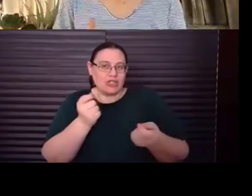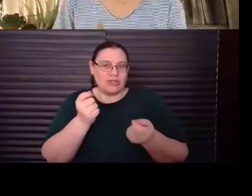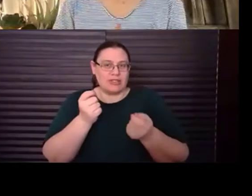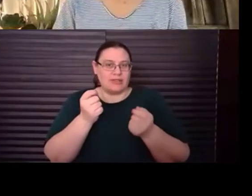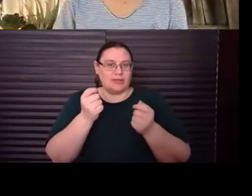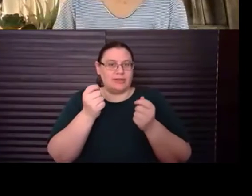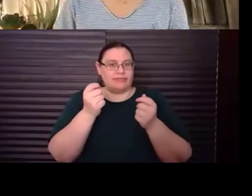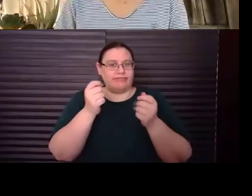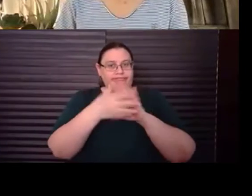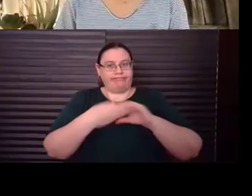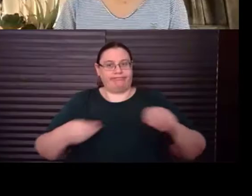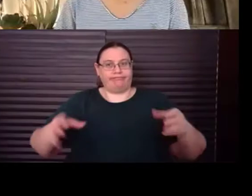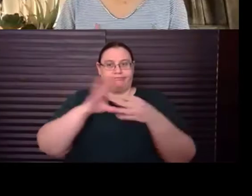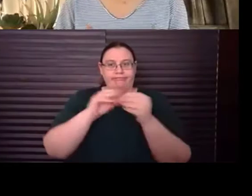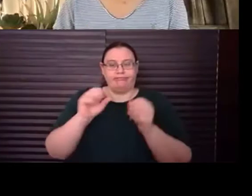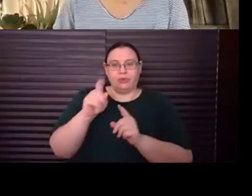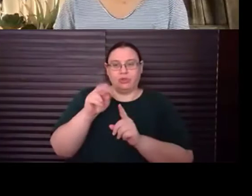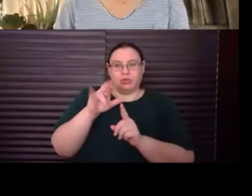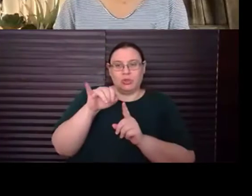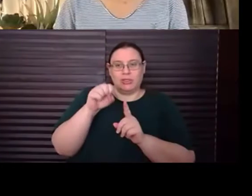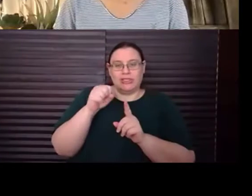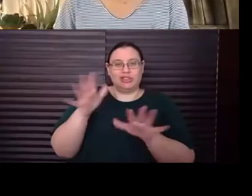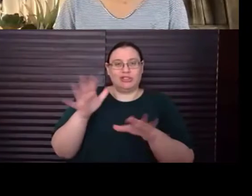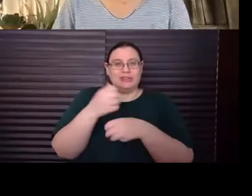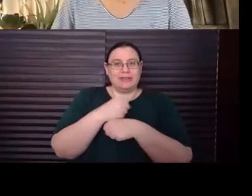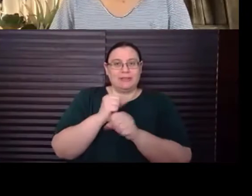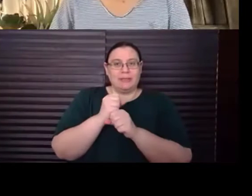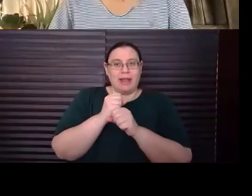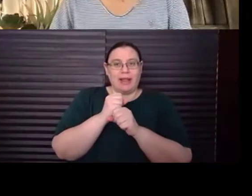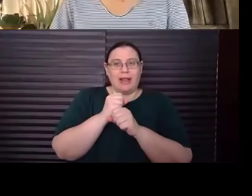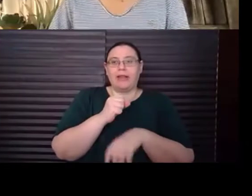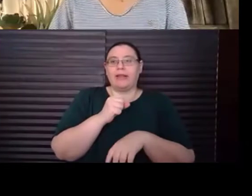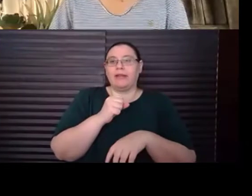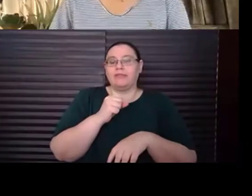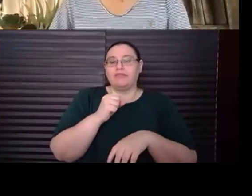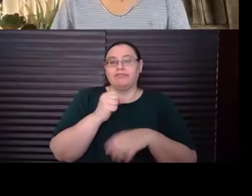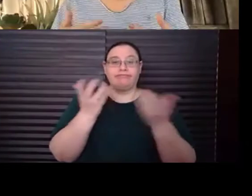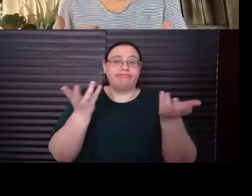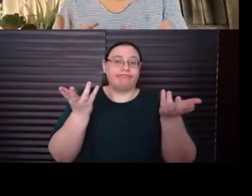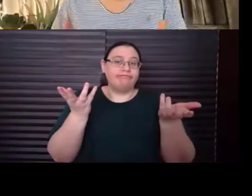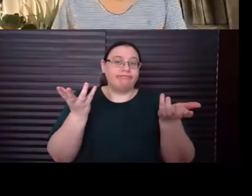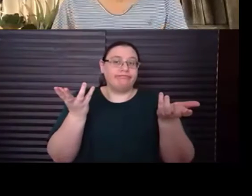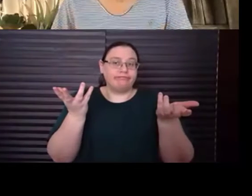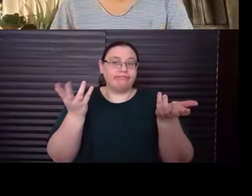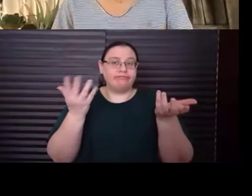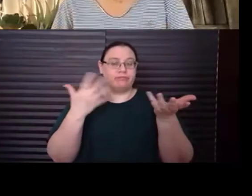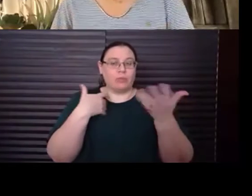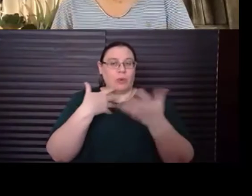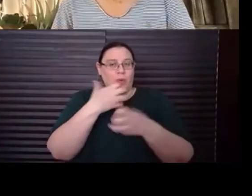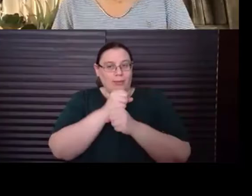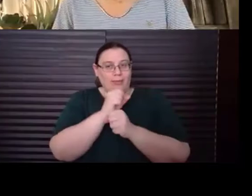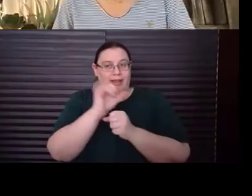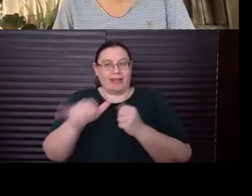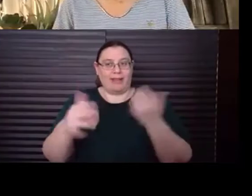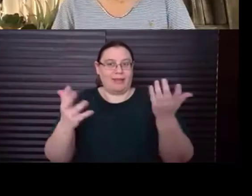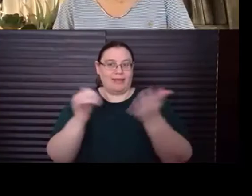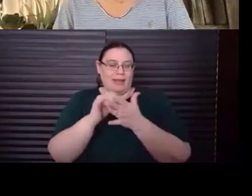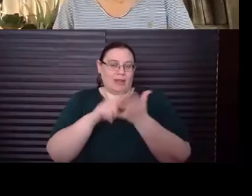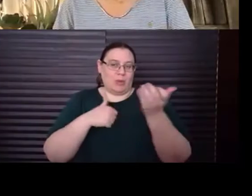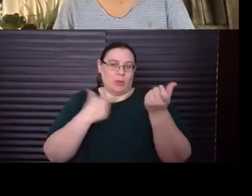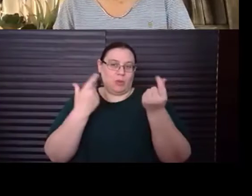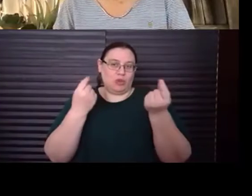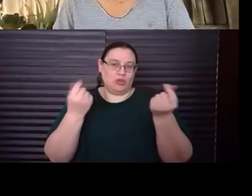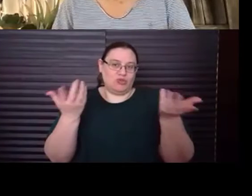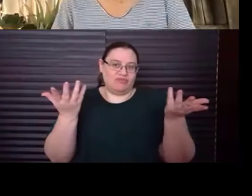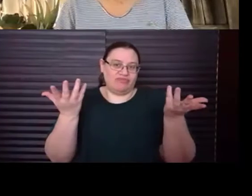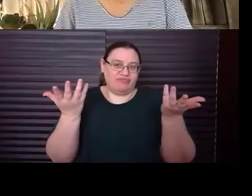telling these stories that she's created, and yeah, we want to make them, and that's what we're going to